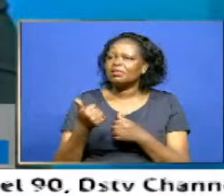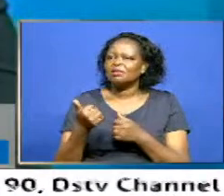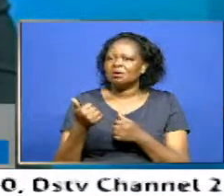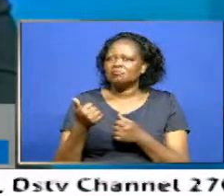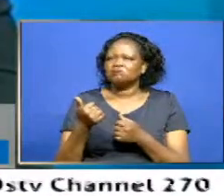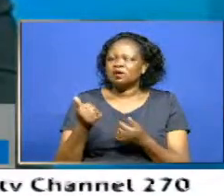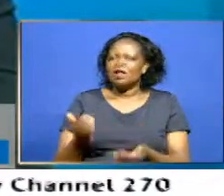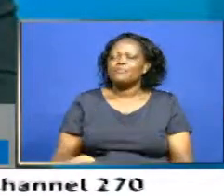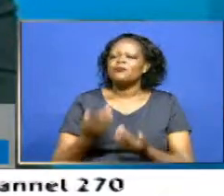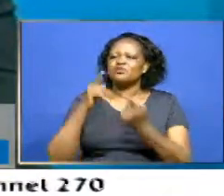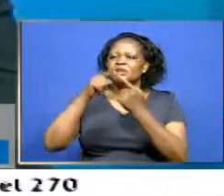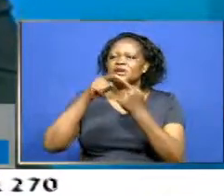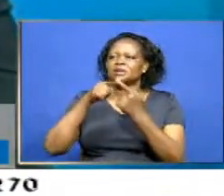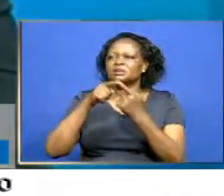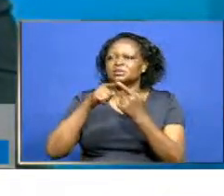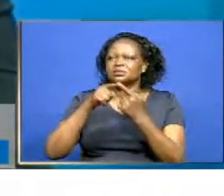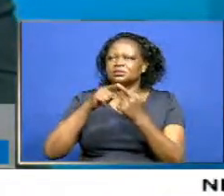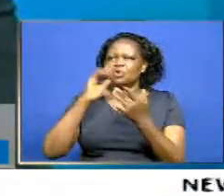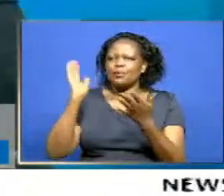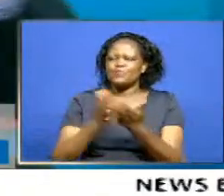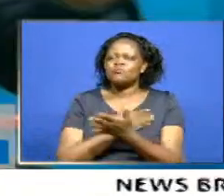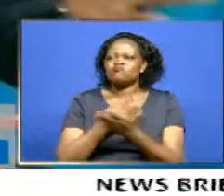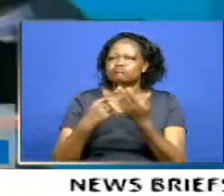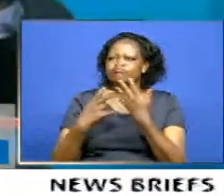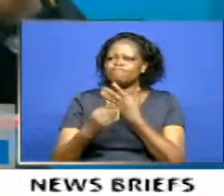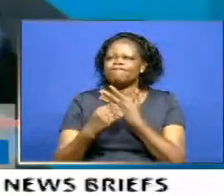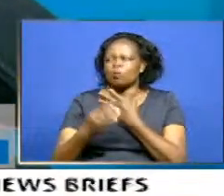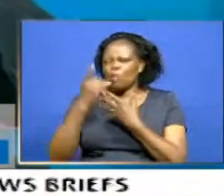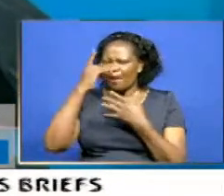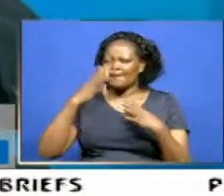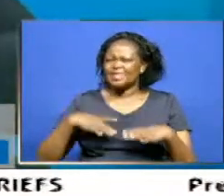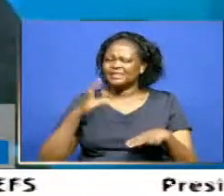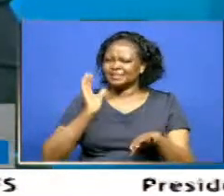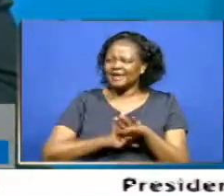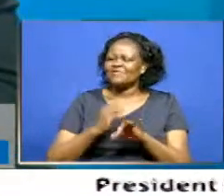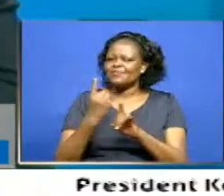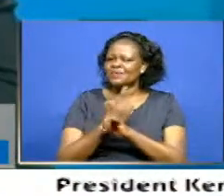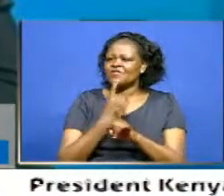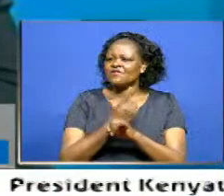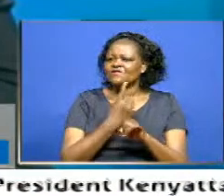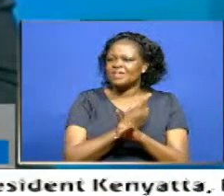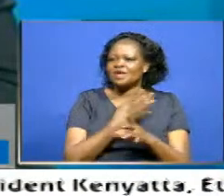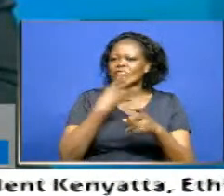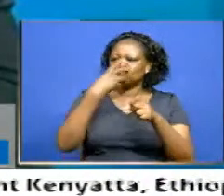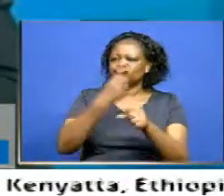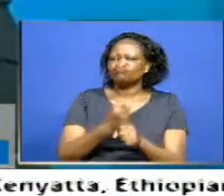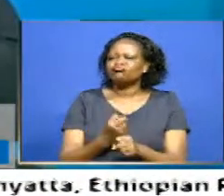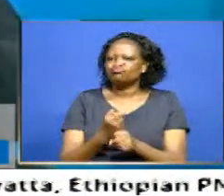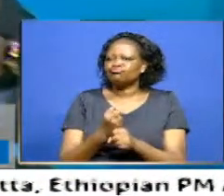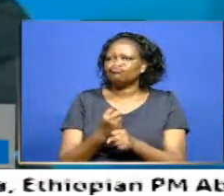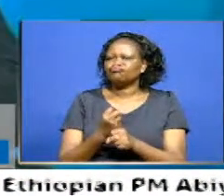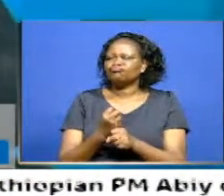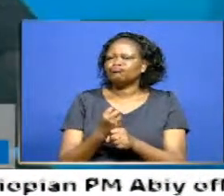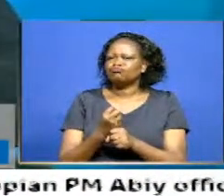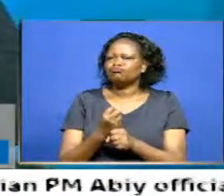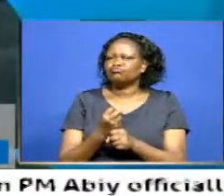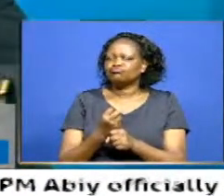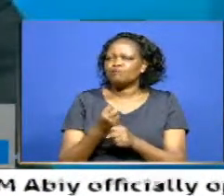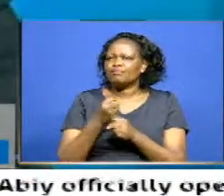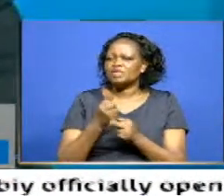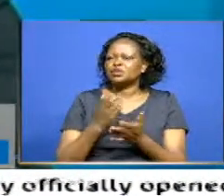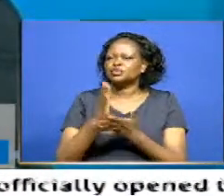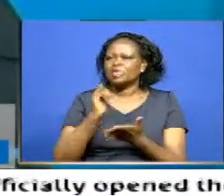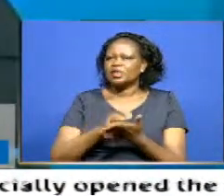improve targeting, remove duplication, so that one person is not getting from multiple cash transfer programs, but make sure we are